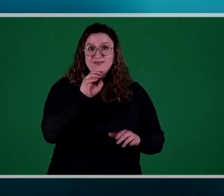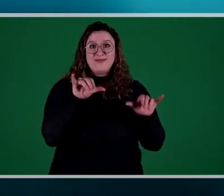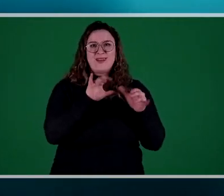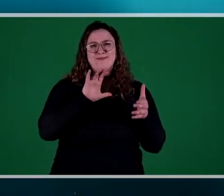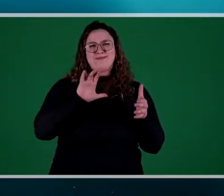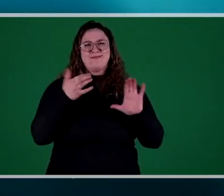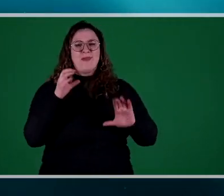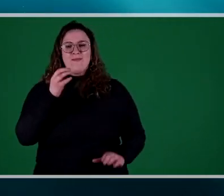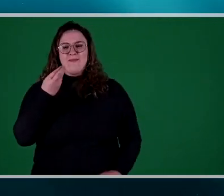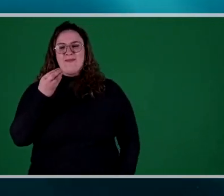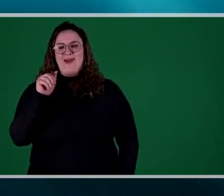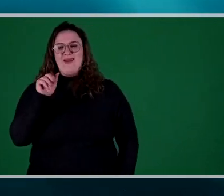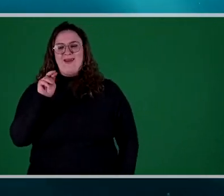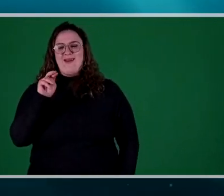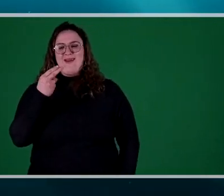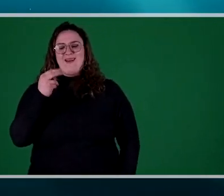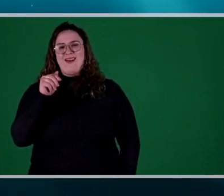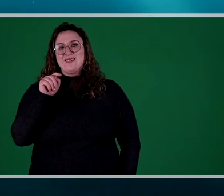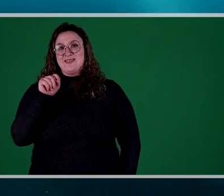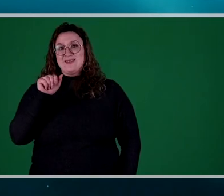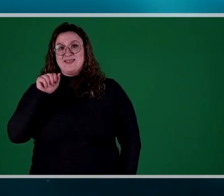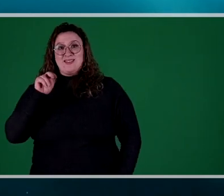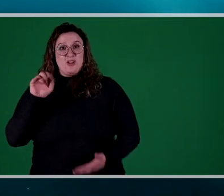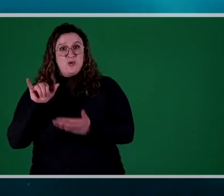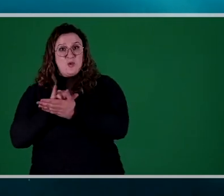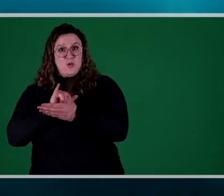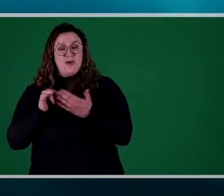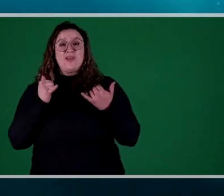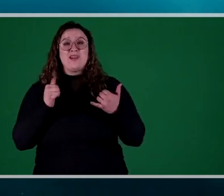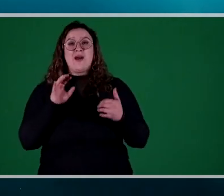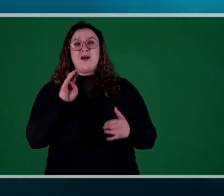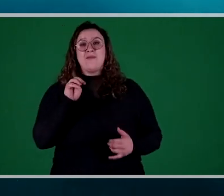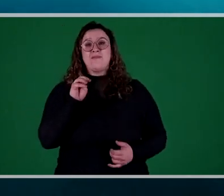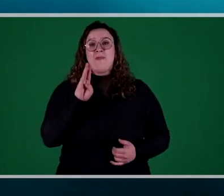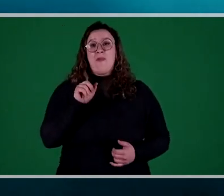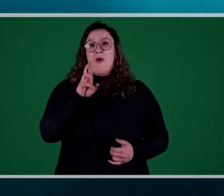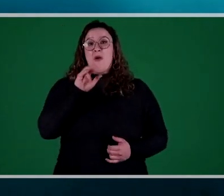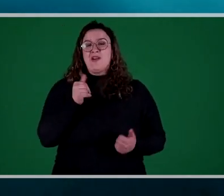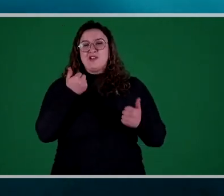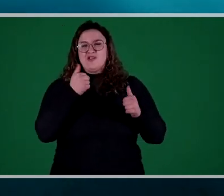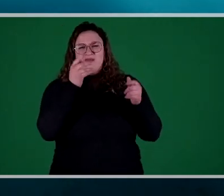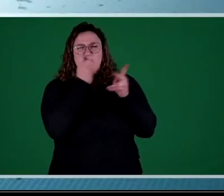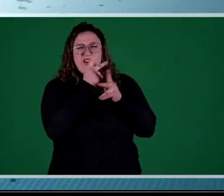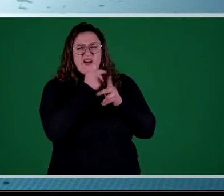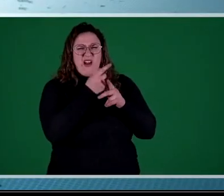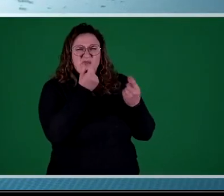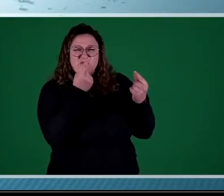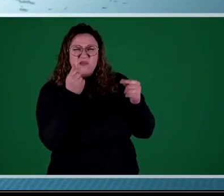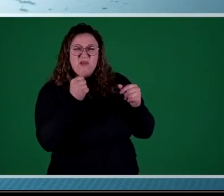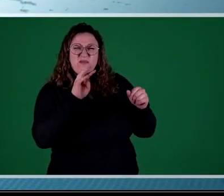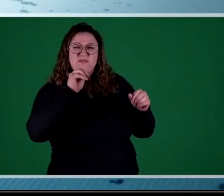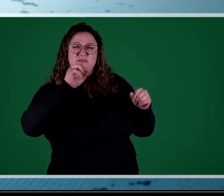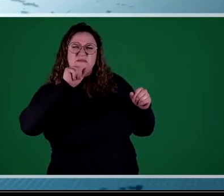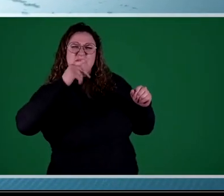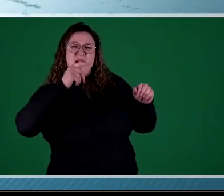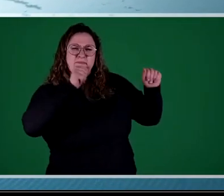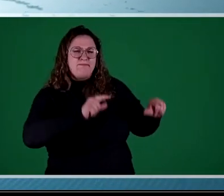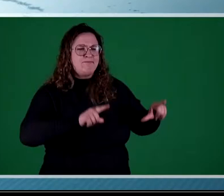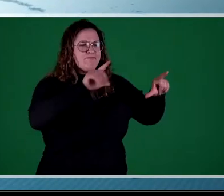of Manhattan. MBARI is working to create maps of Sur Ridge to better understand this unique